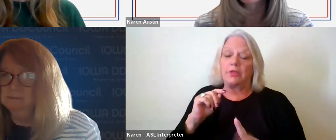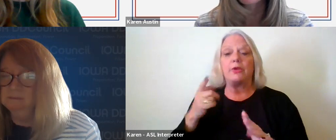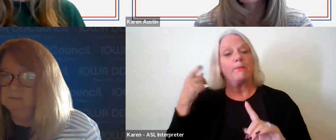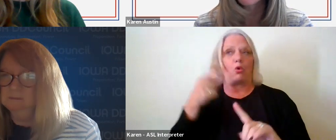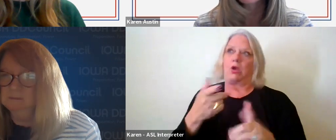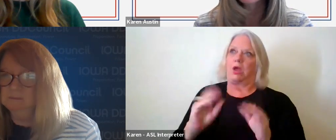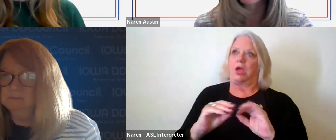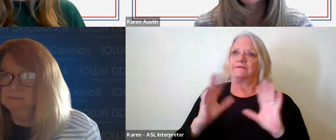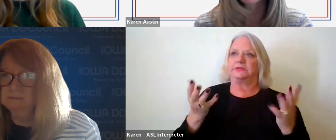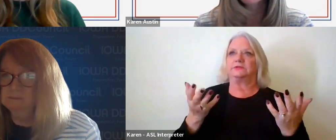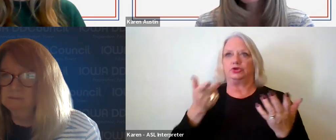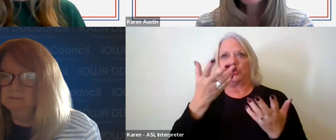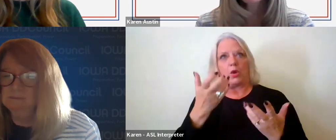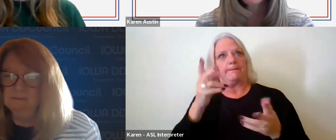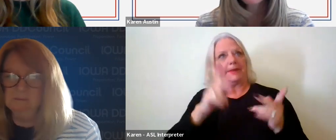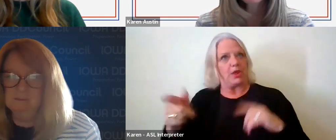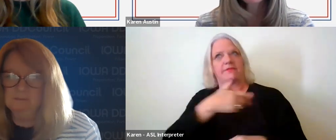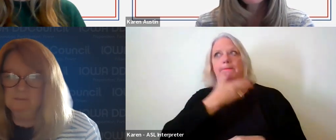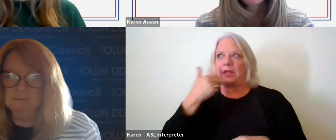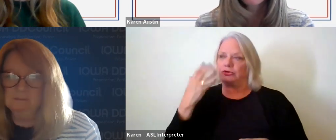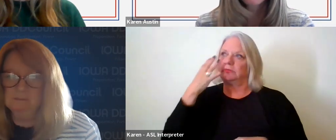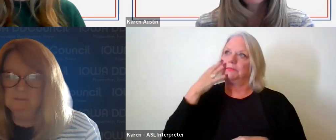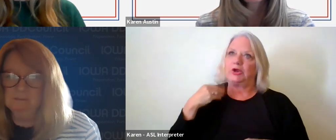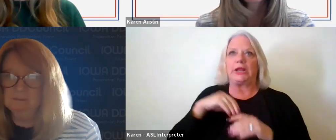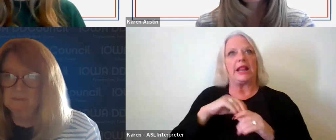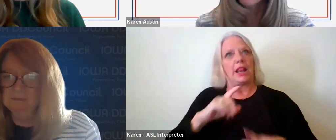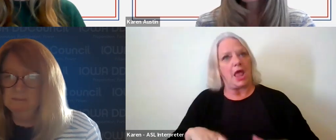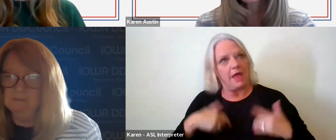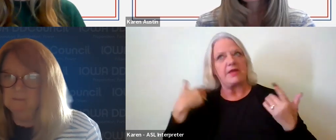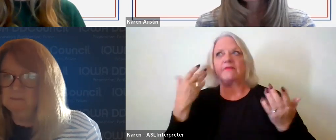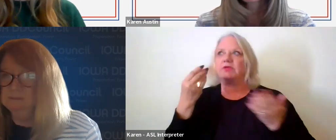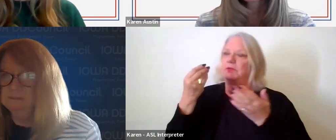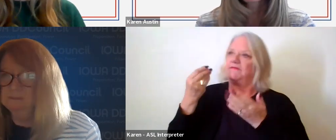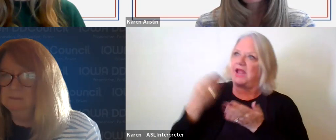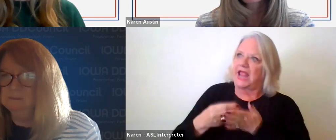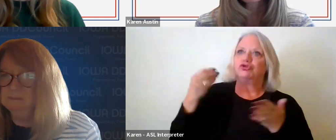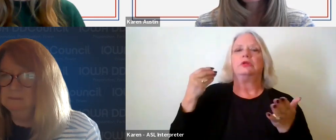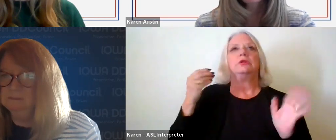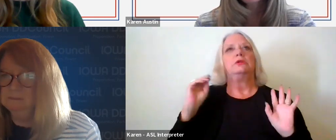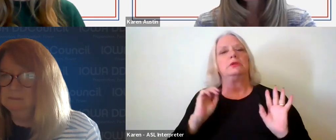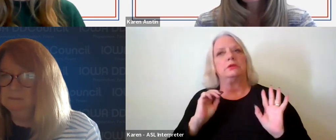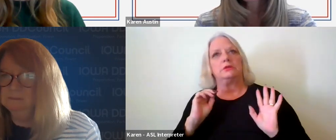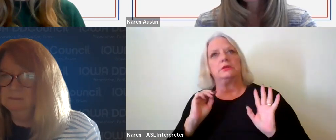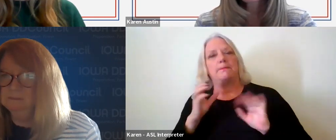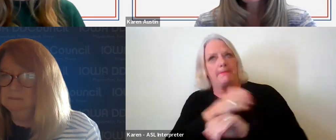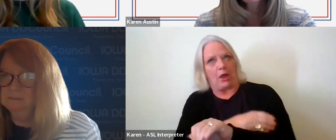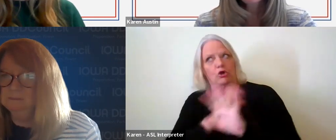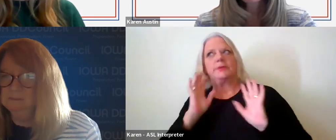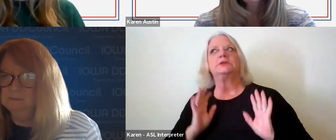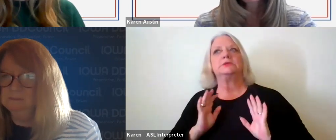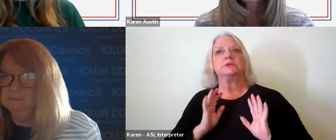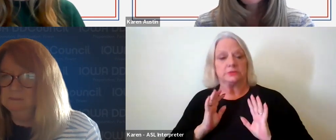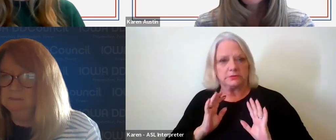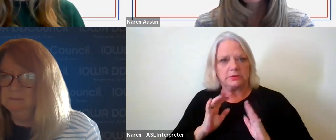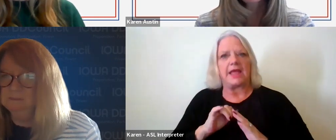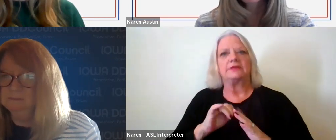people achieve a better life experience and give them financial empowerment. So, you know, that's what these